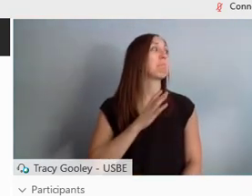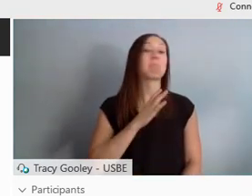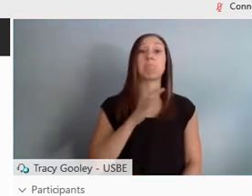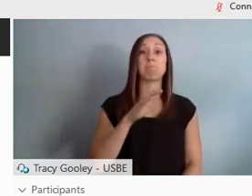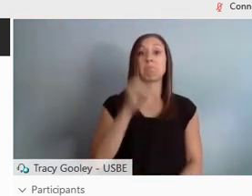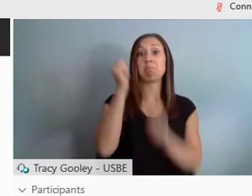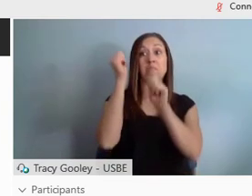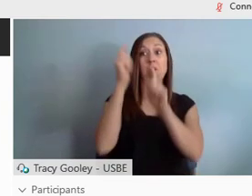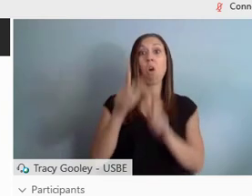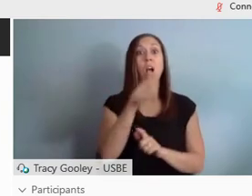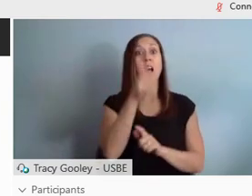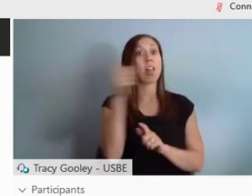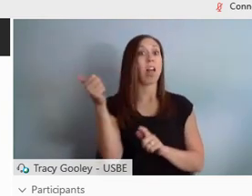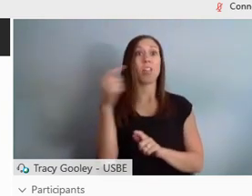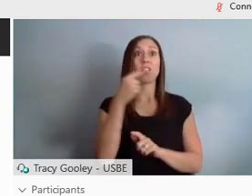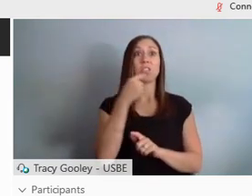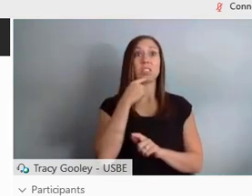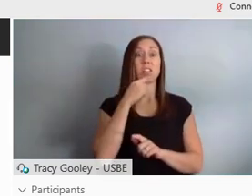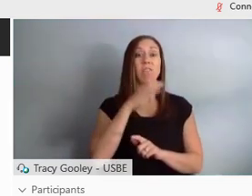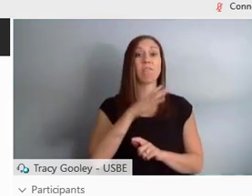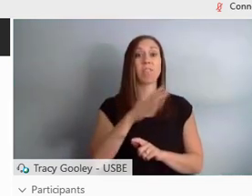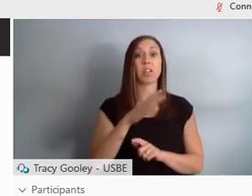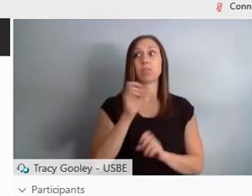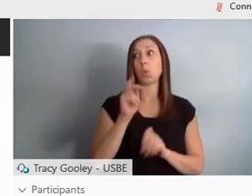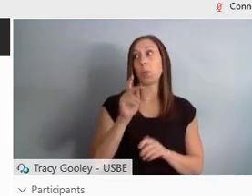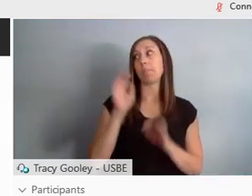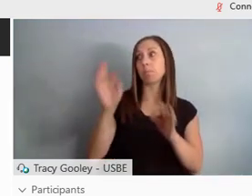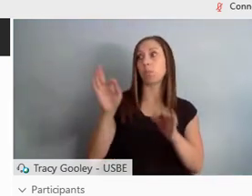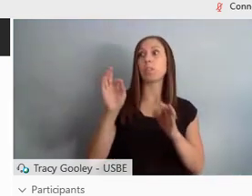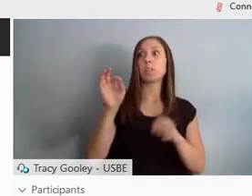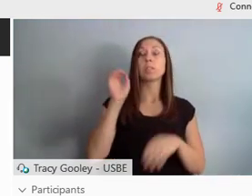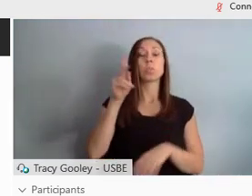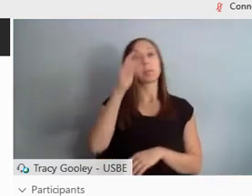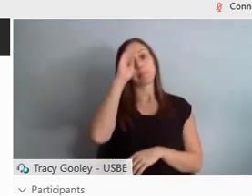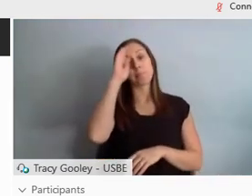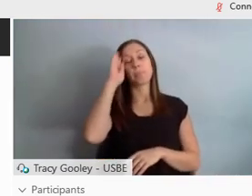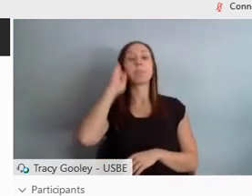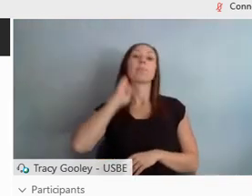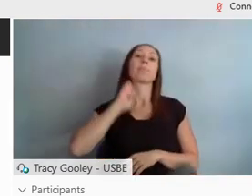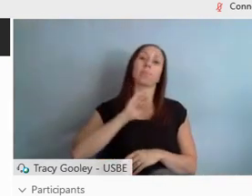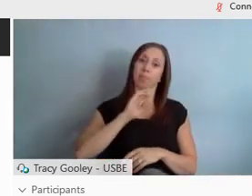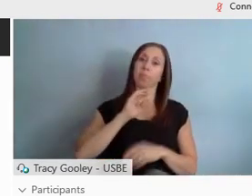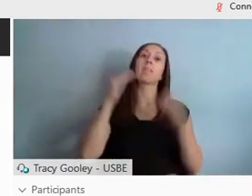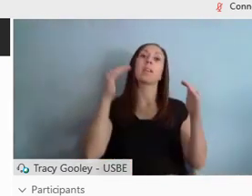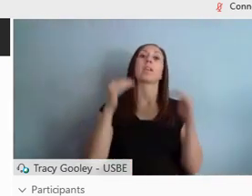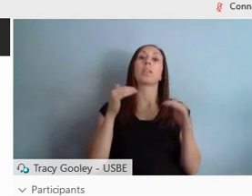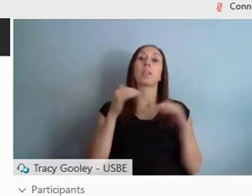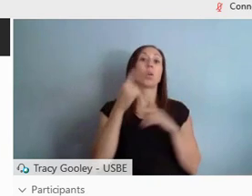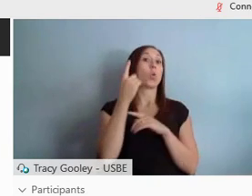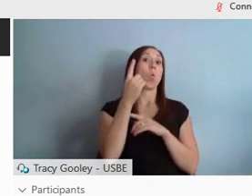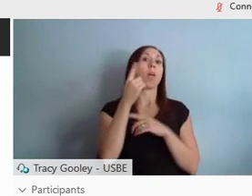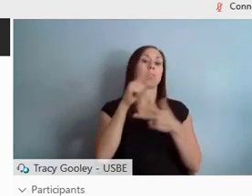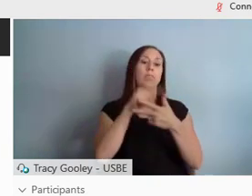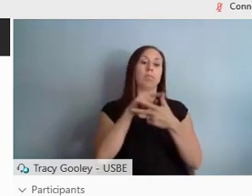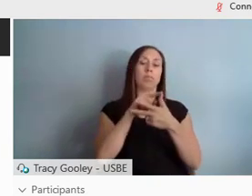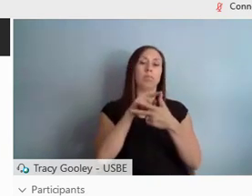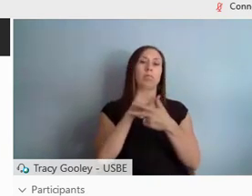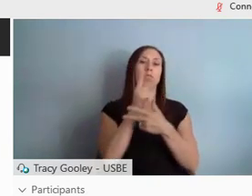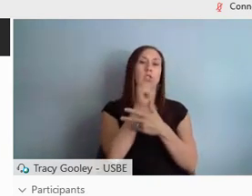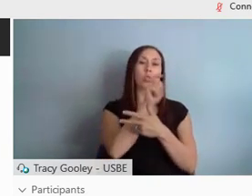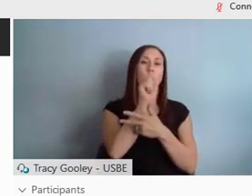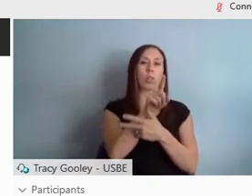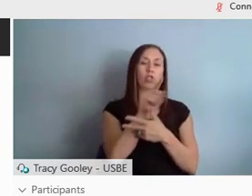Okay, doesn't look like there's an issue. All right, perfect. So, on this one, prompt number